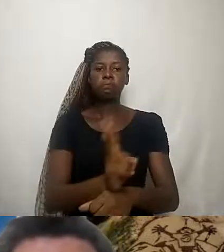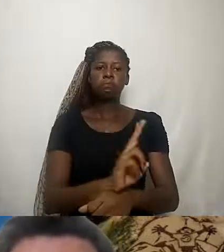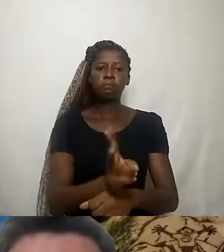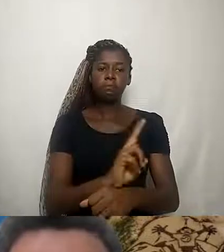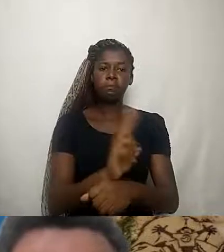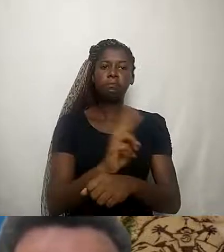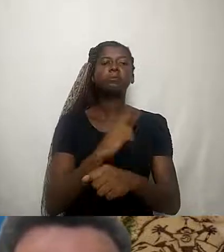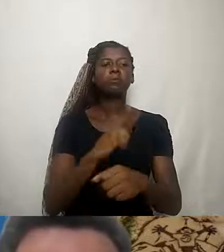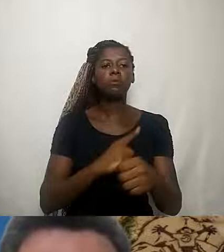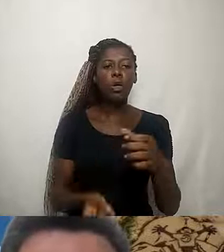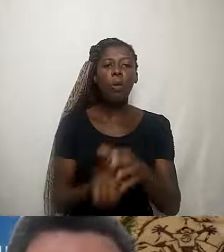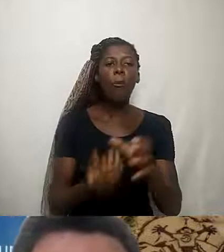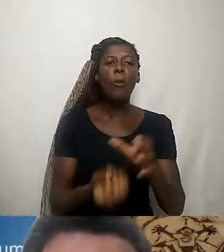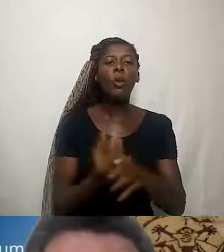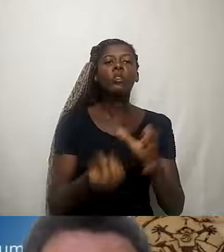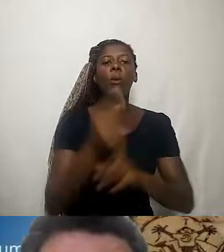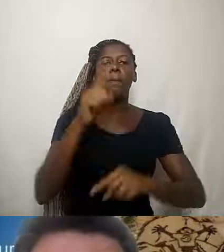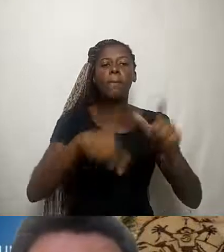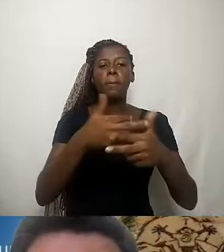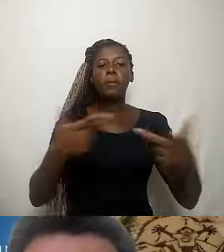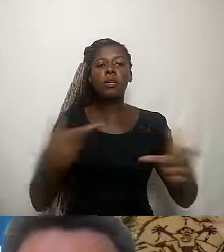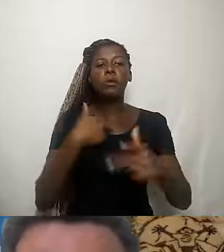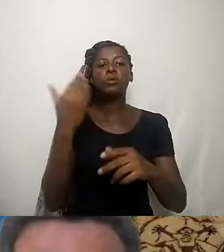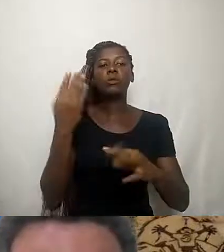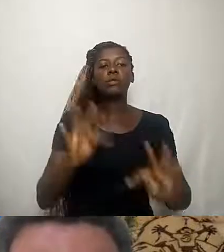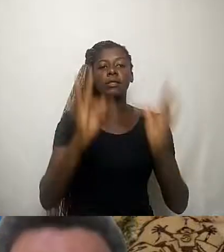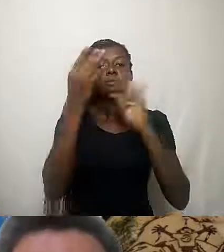conservation, aimed at develop.